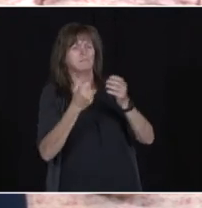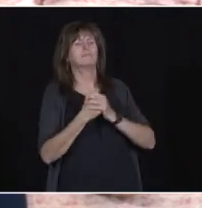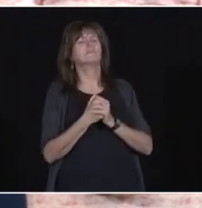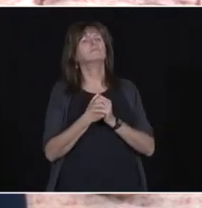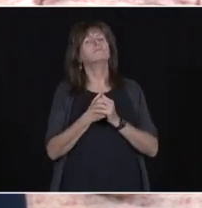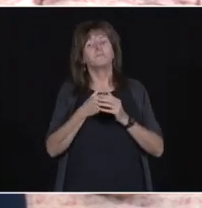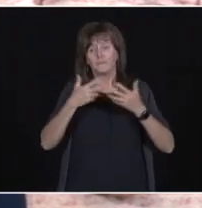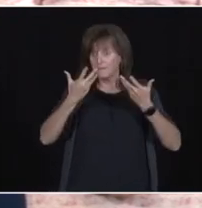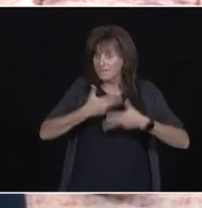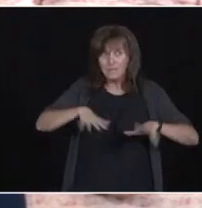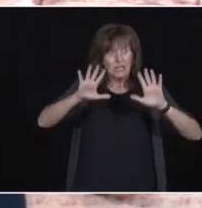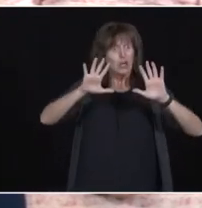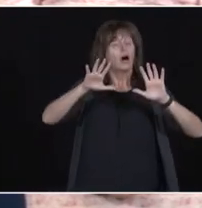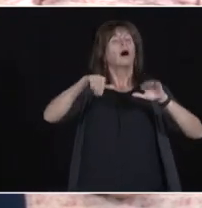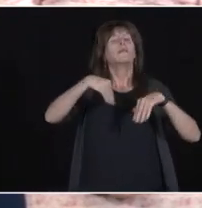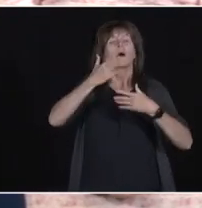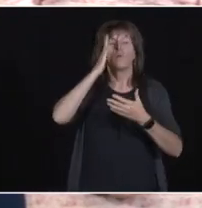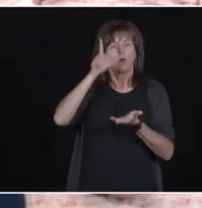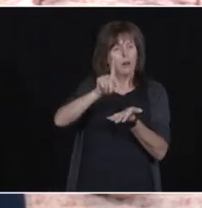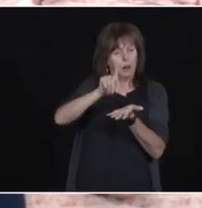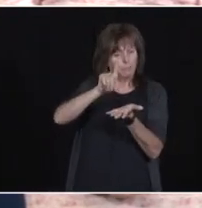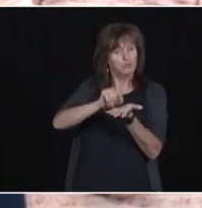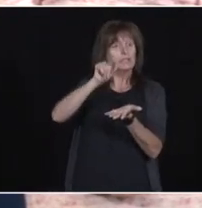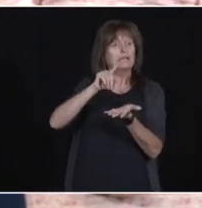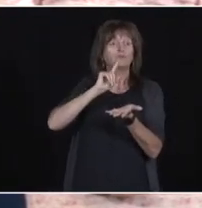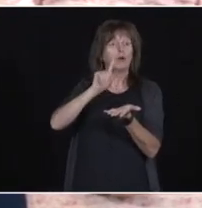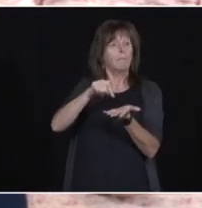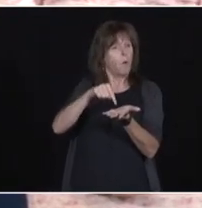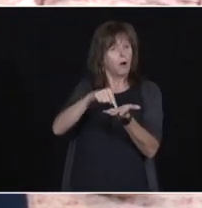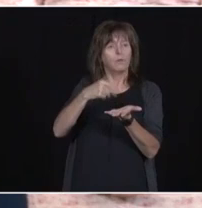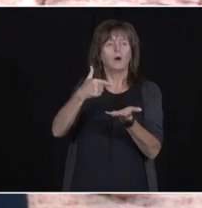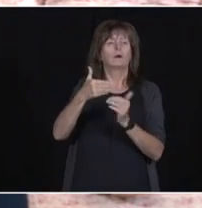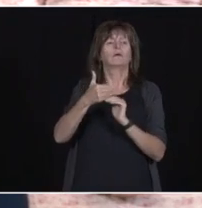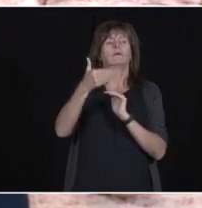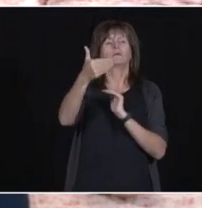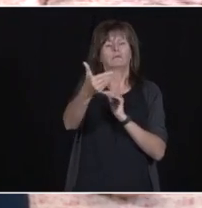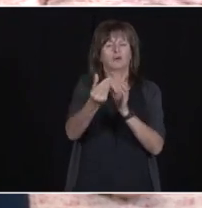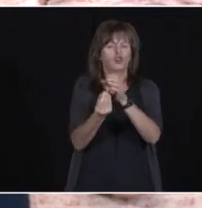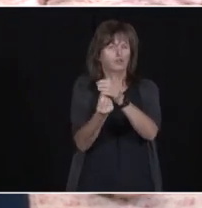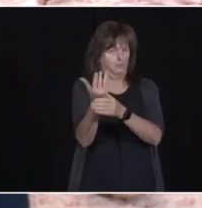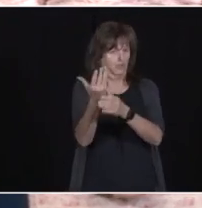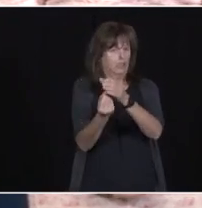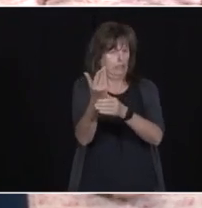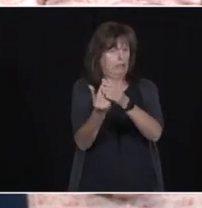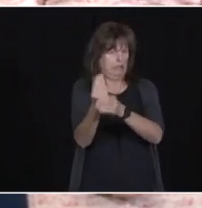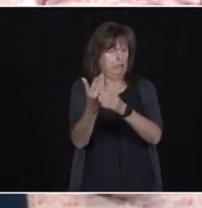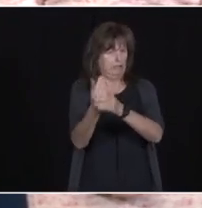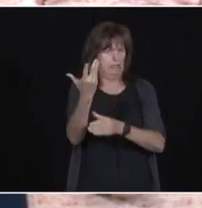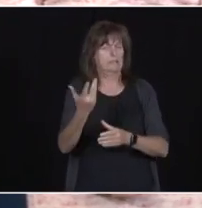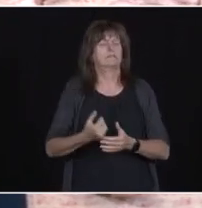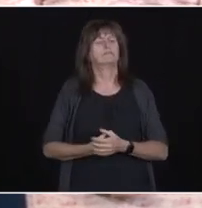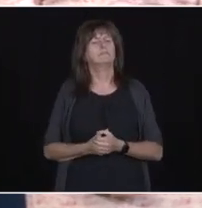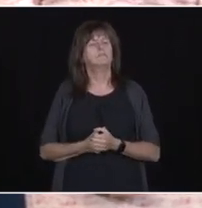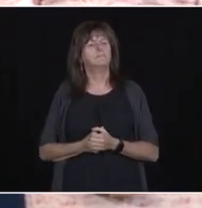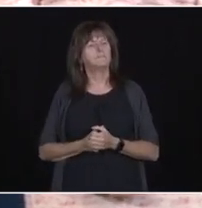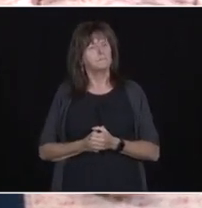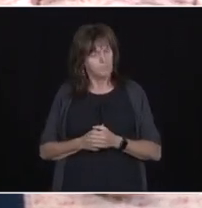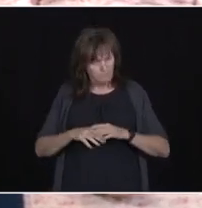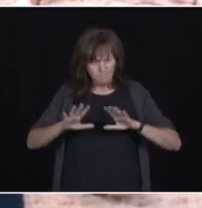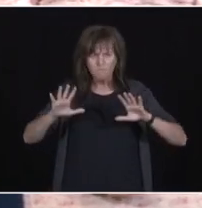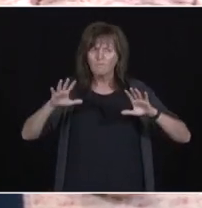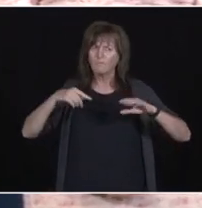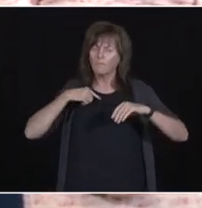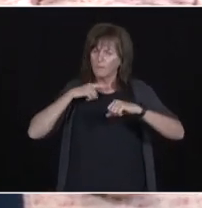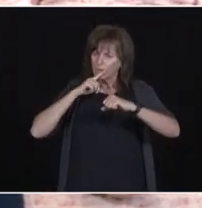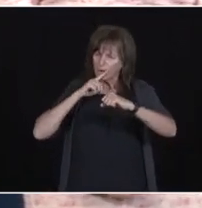across Ontario has access to the care and dignity they deserve. Thank you, and God bless the people of Ontario. Now